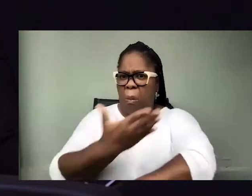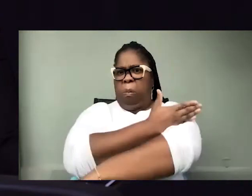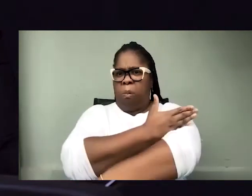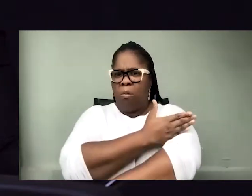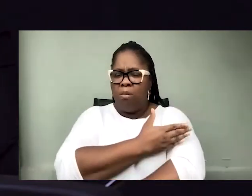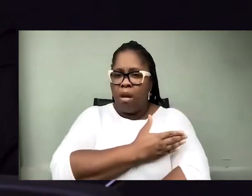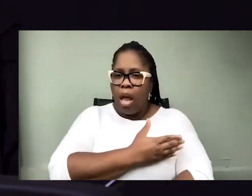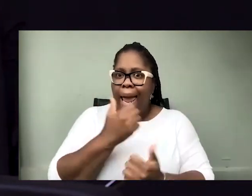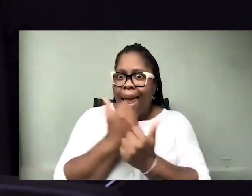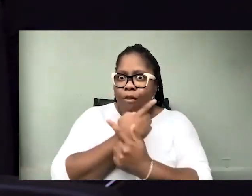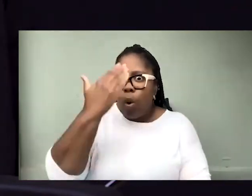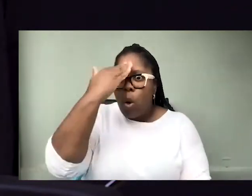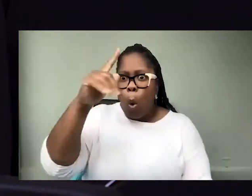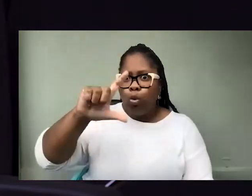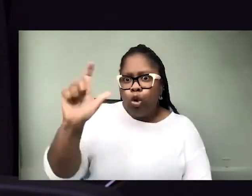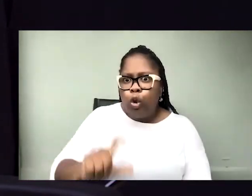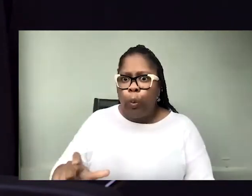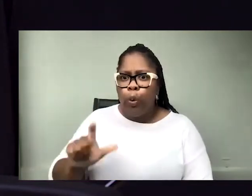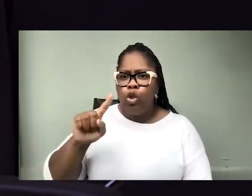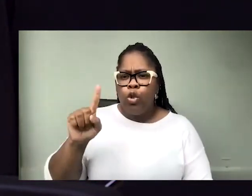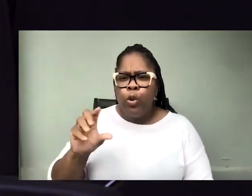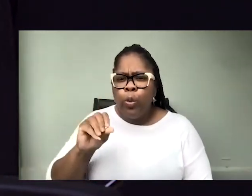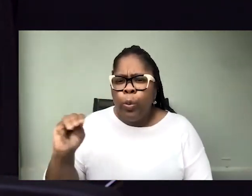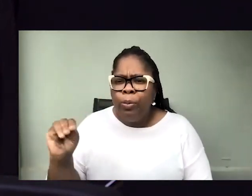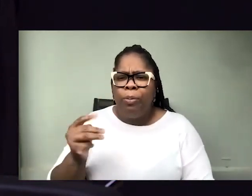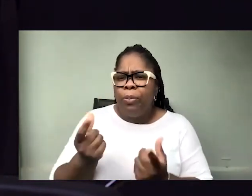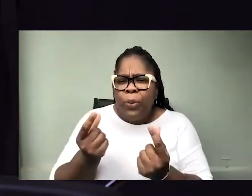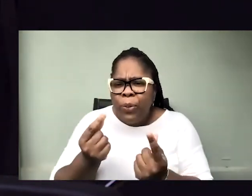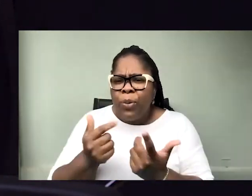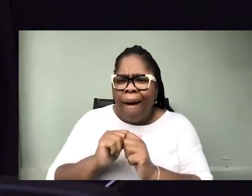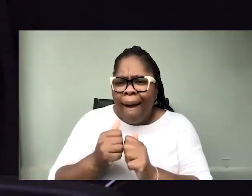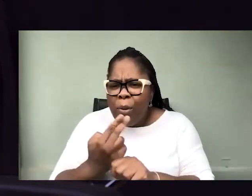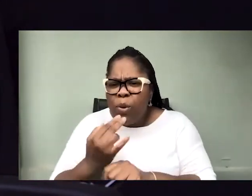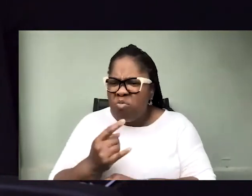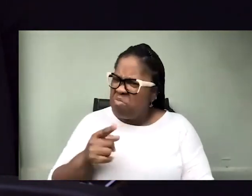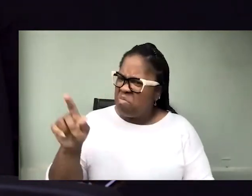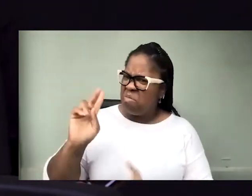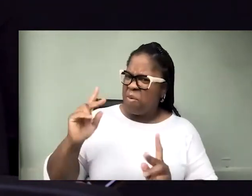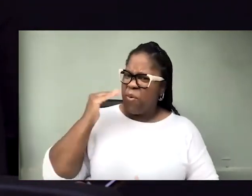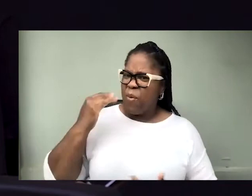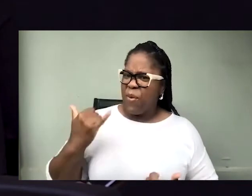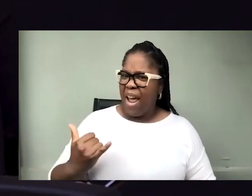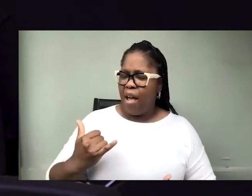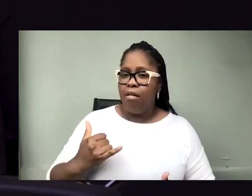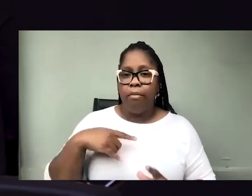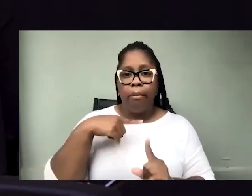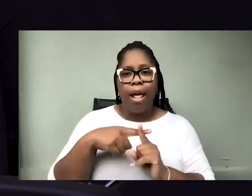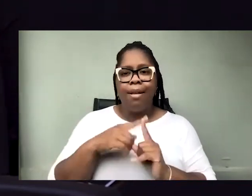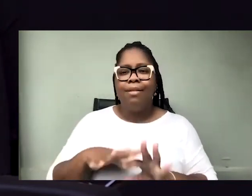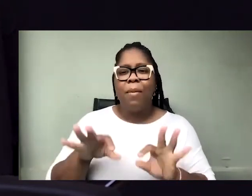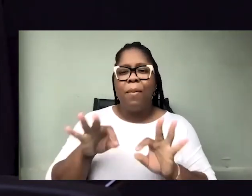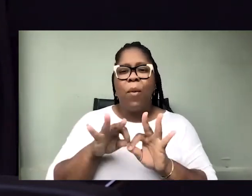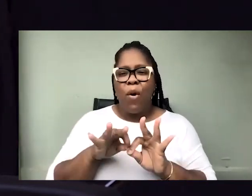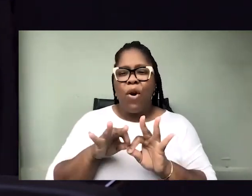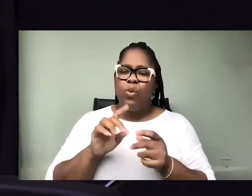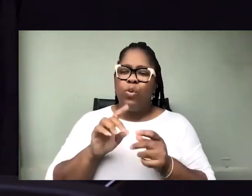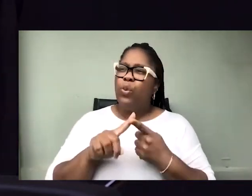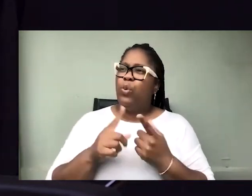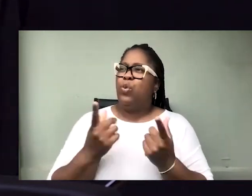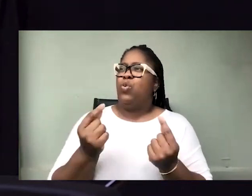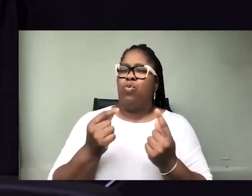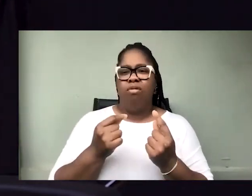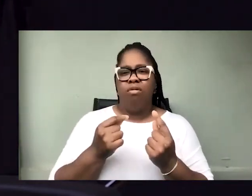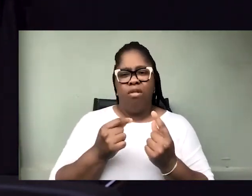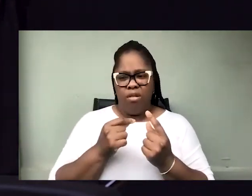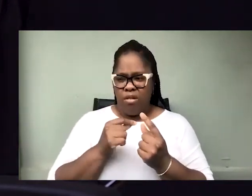is really great. But I think what we're also seeing is the importance of starting to break down those silos. How do we start